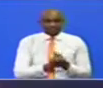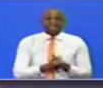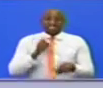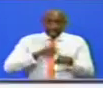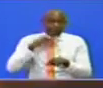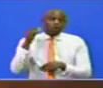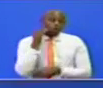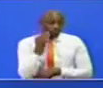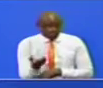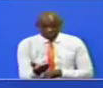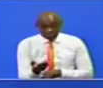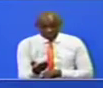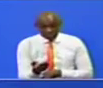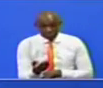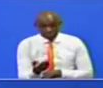kama